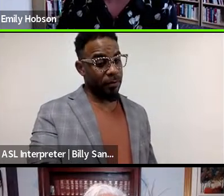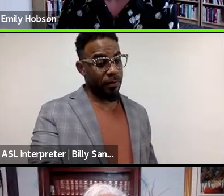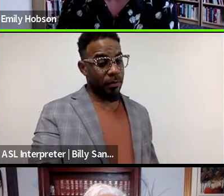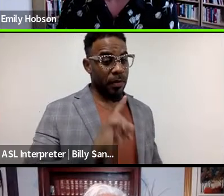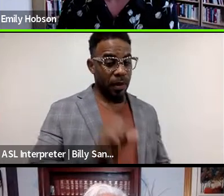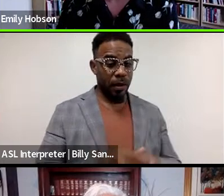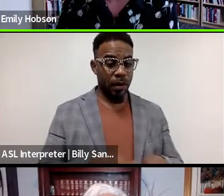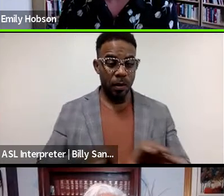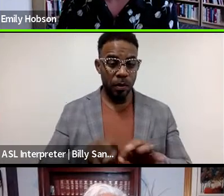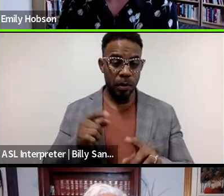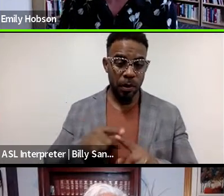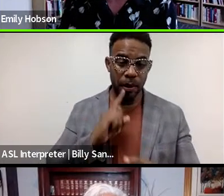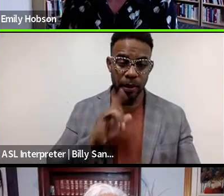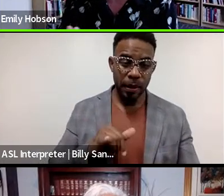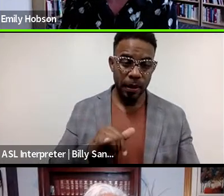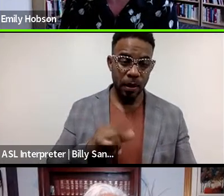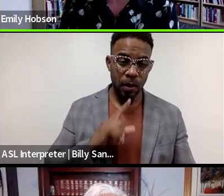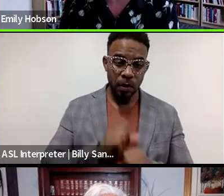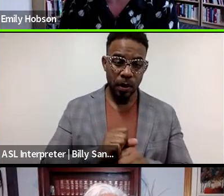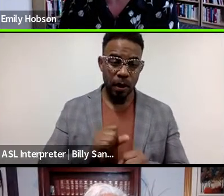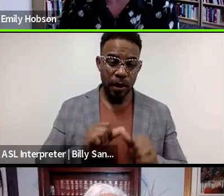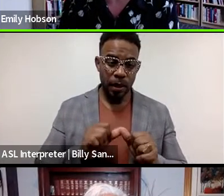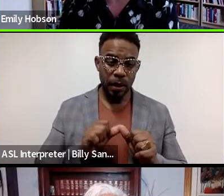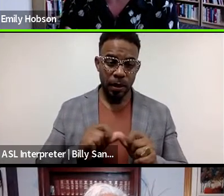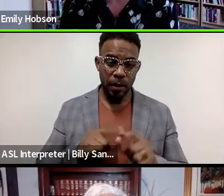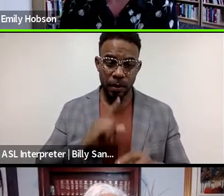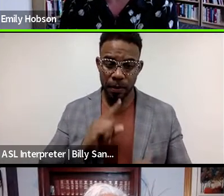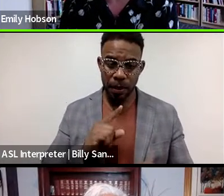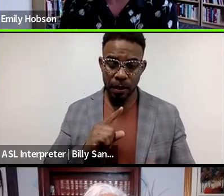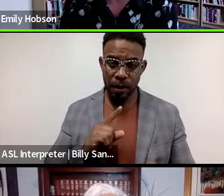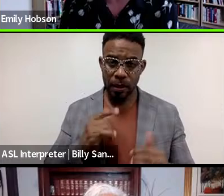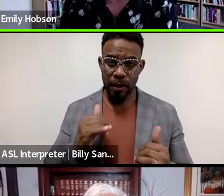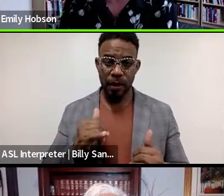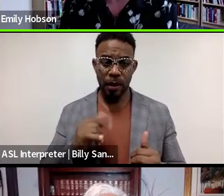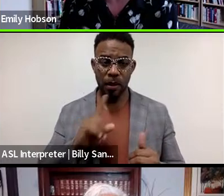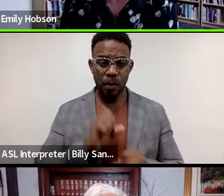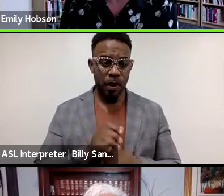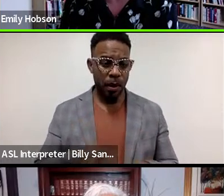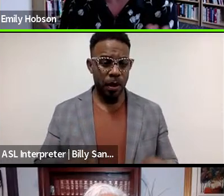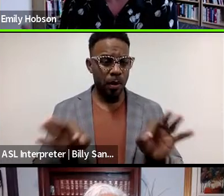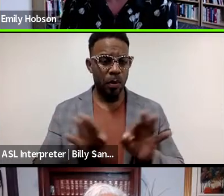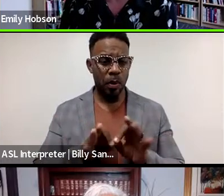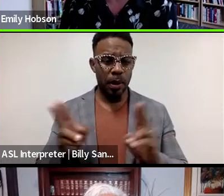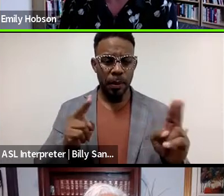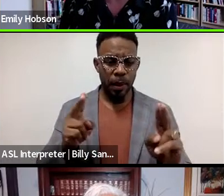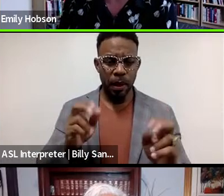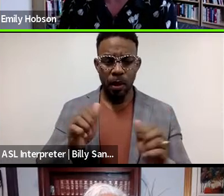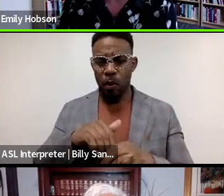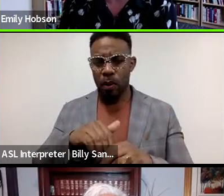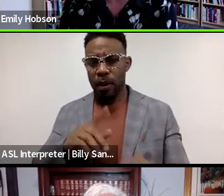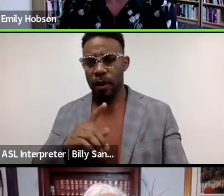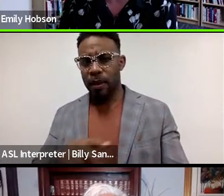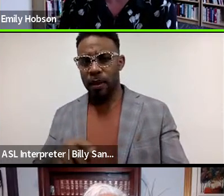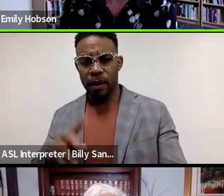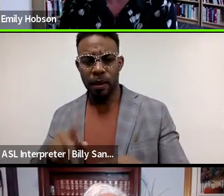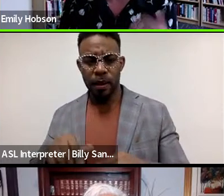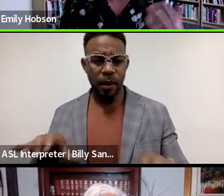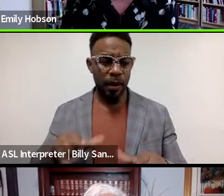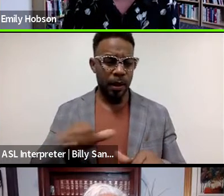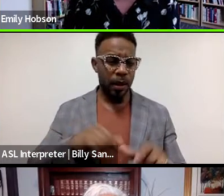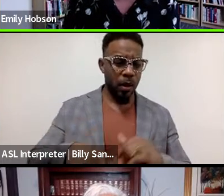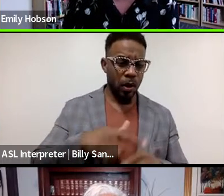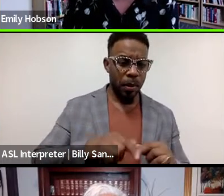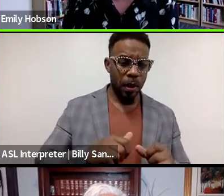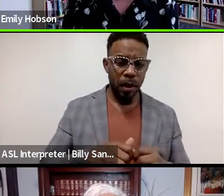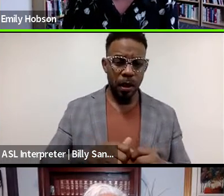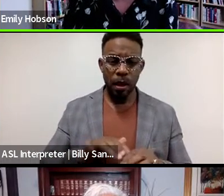point. Is that really there continues to be today a really important debate within varying kinds of activist circles about